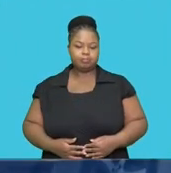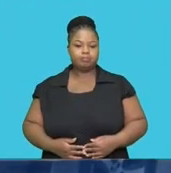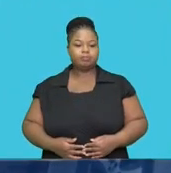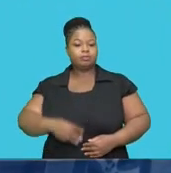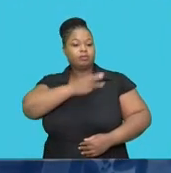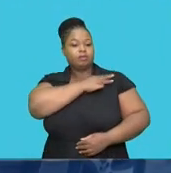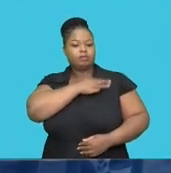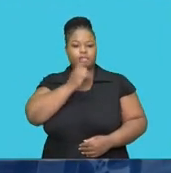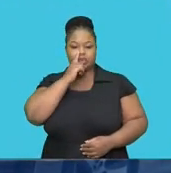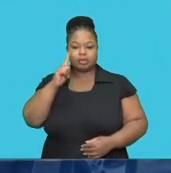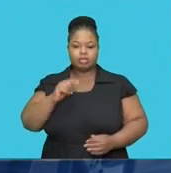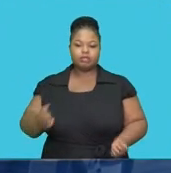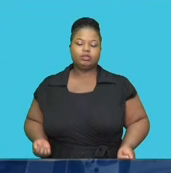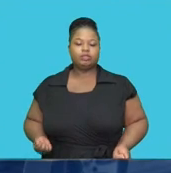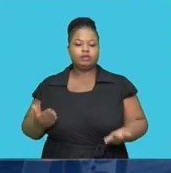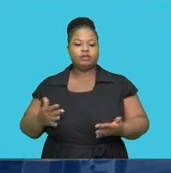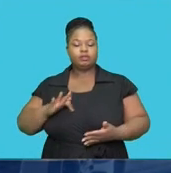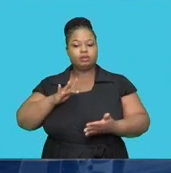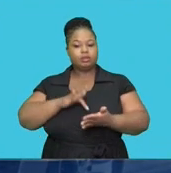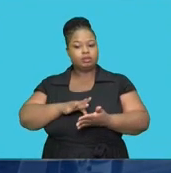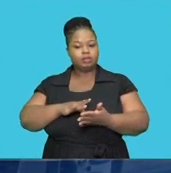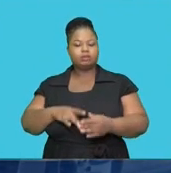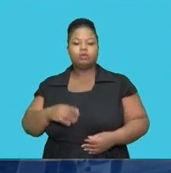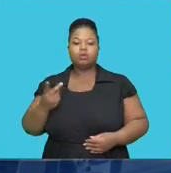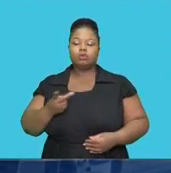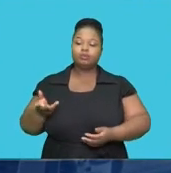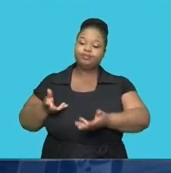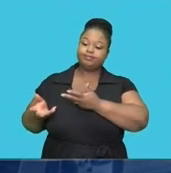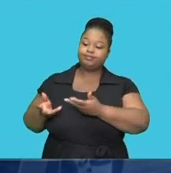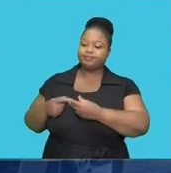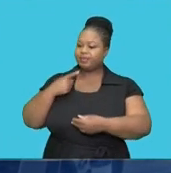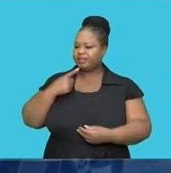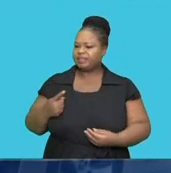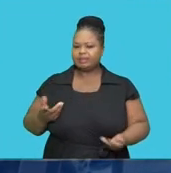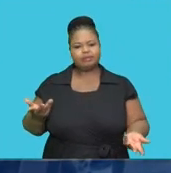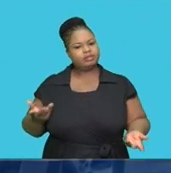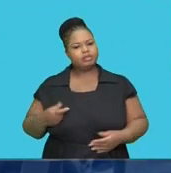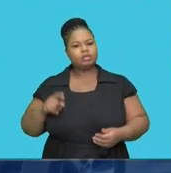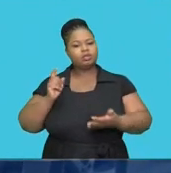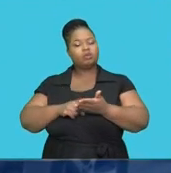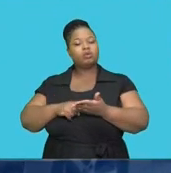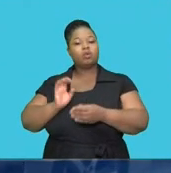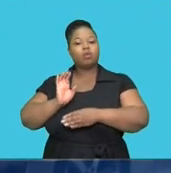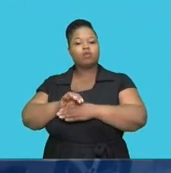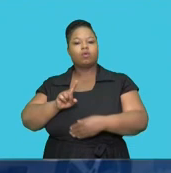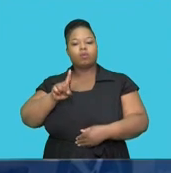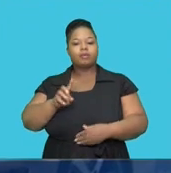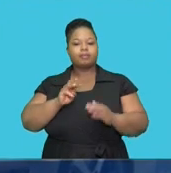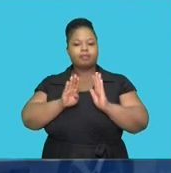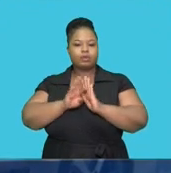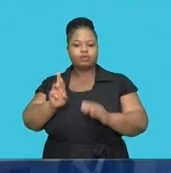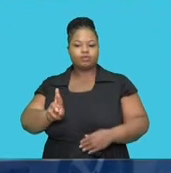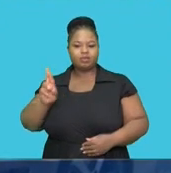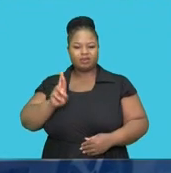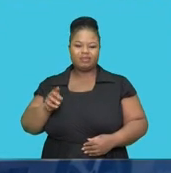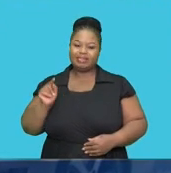of the Lenasia Service Delivery Center, you know, spoke to us to tell us that, you know, they are owing more than 1 billion rand, and